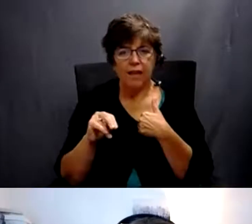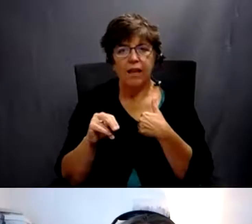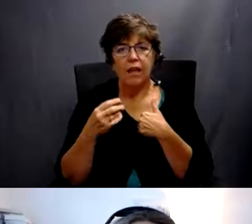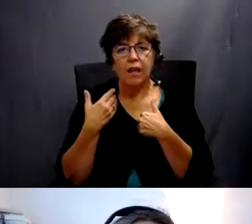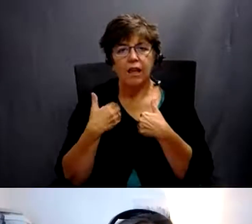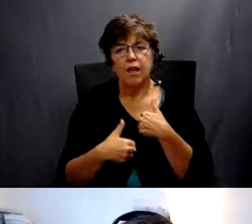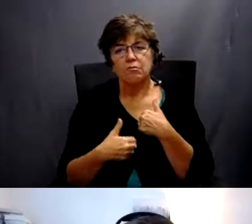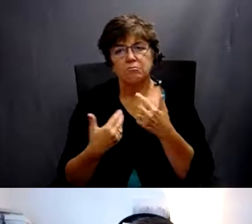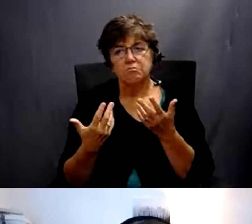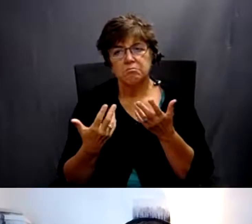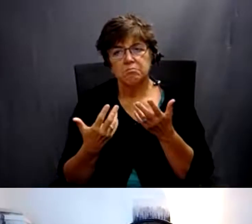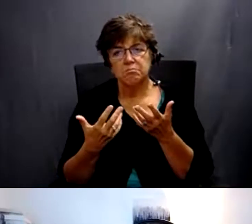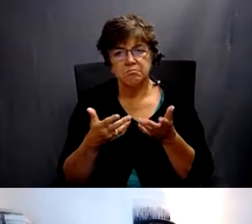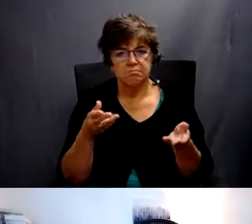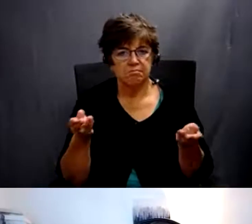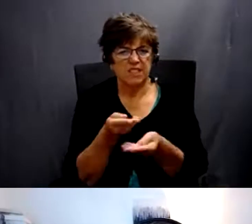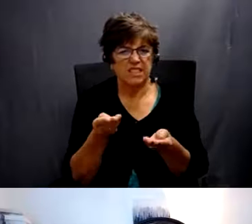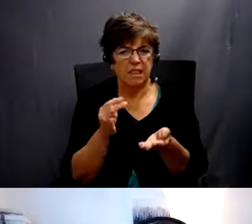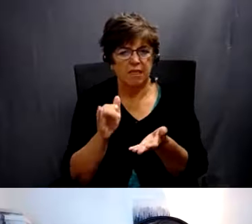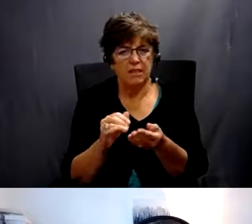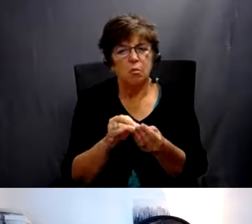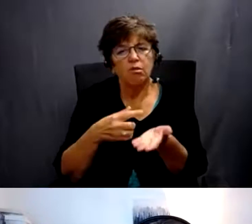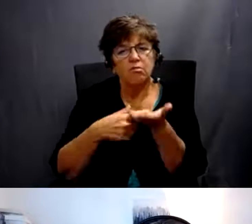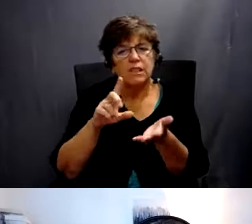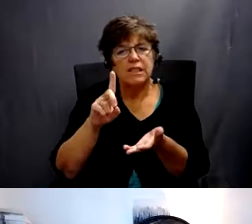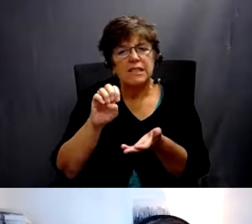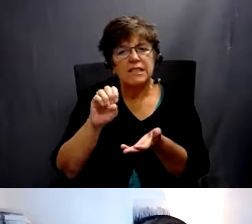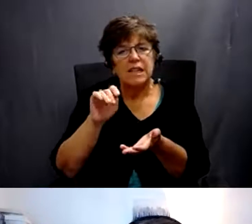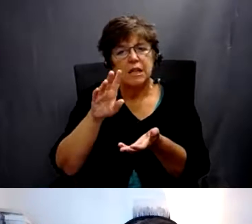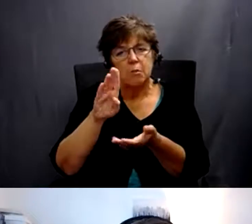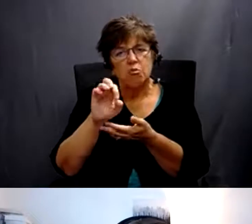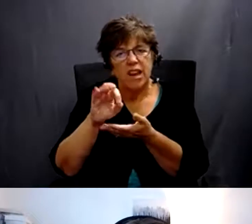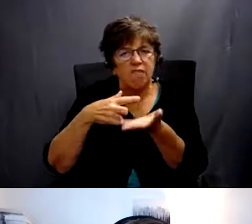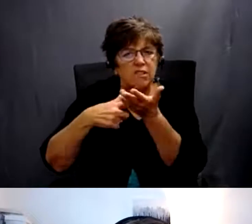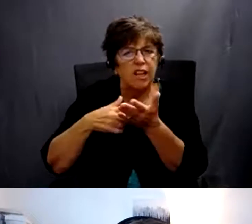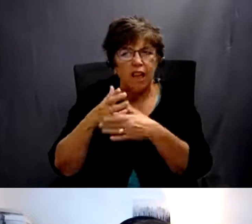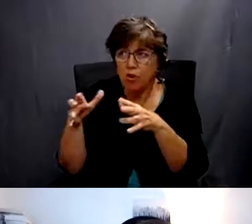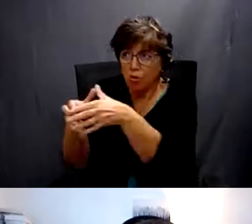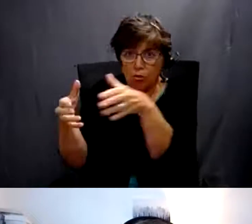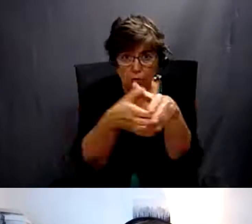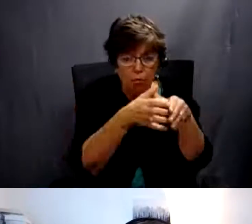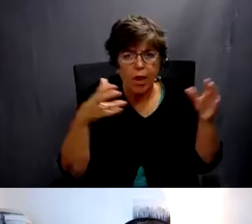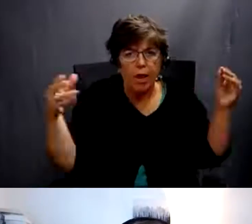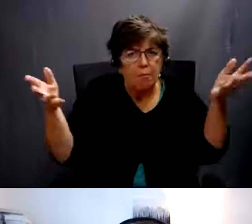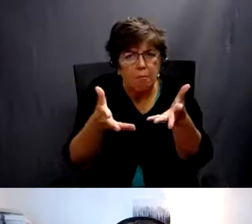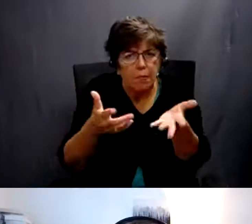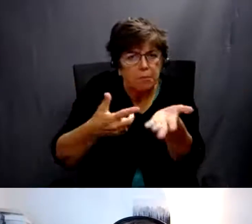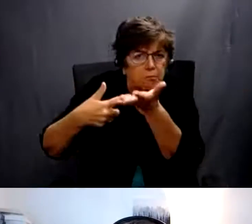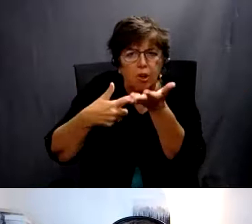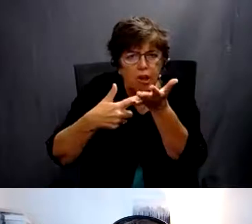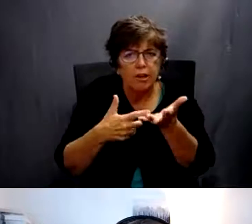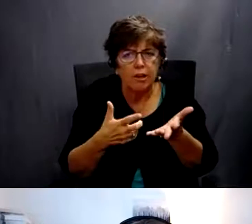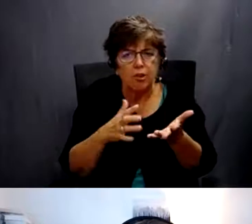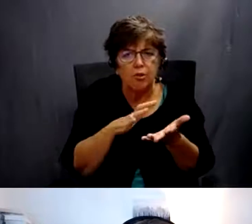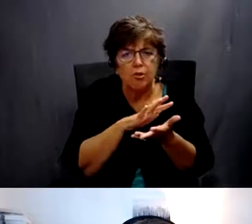Lynn's asked me to facilitate a little bit of a debrief after that breakout room. So I just want to hear from